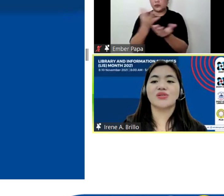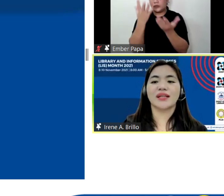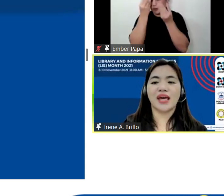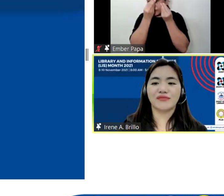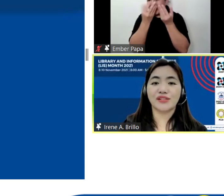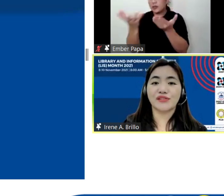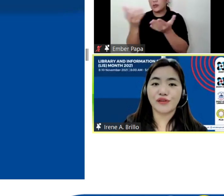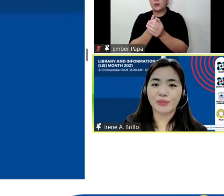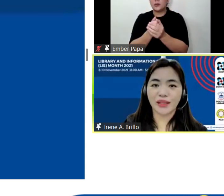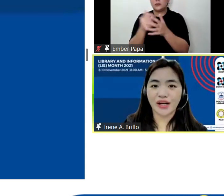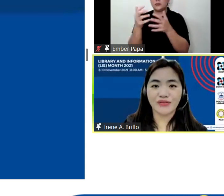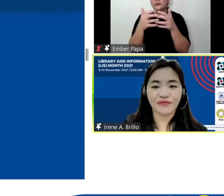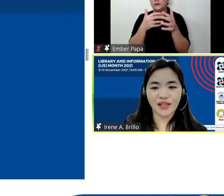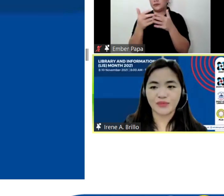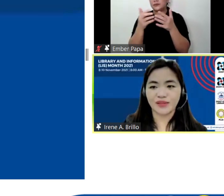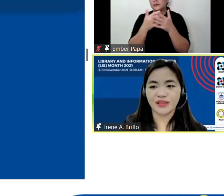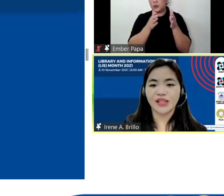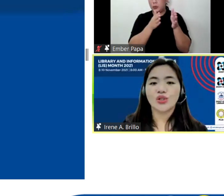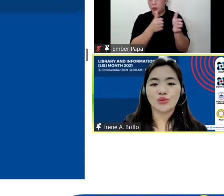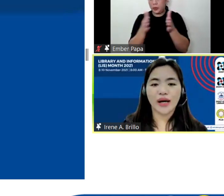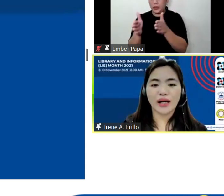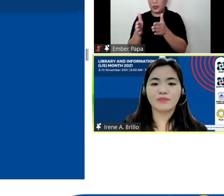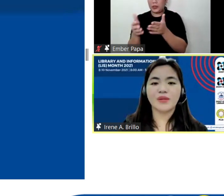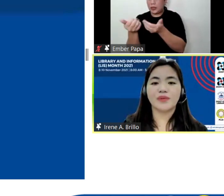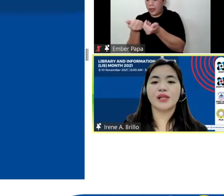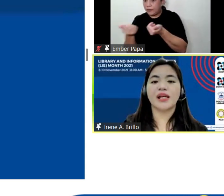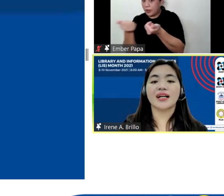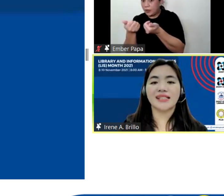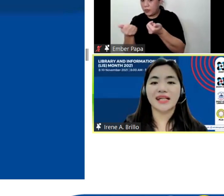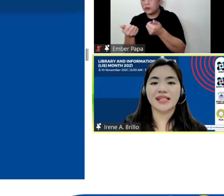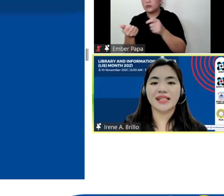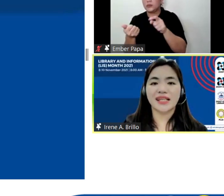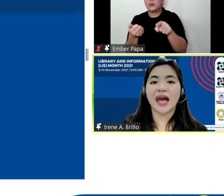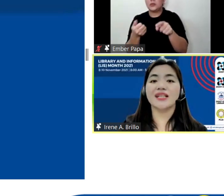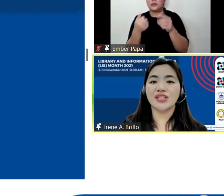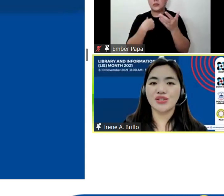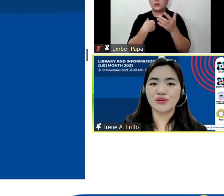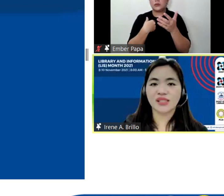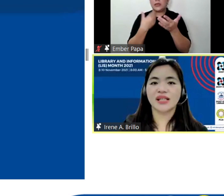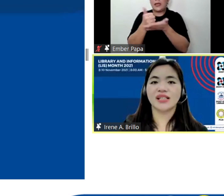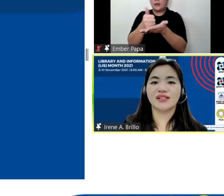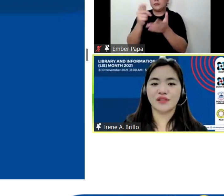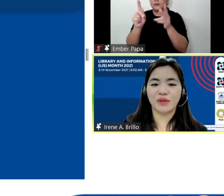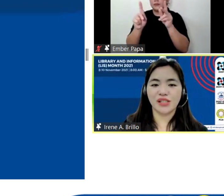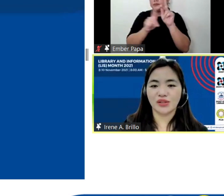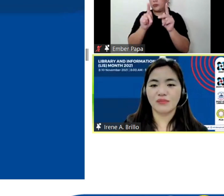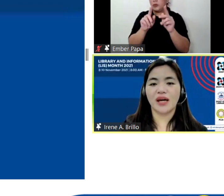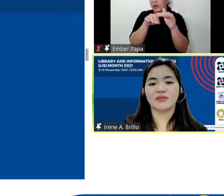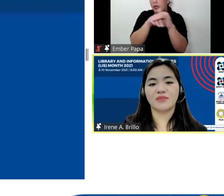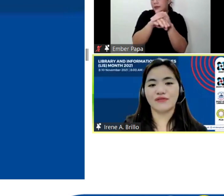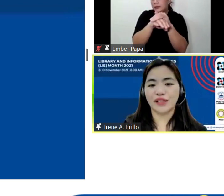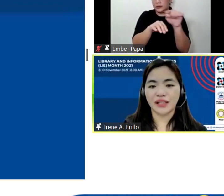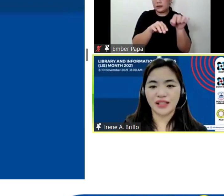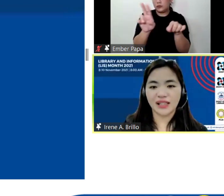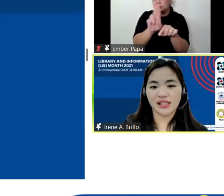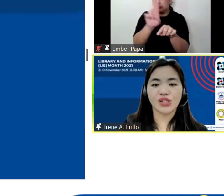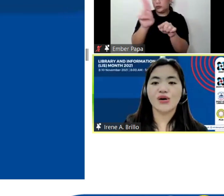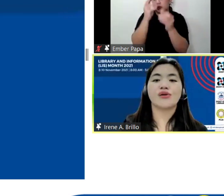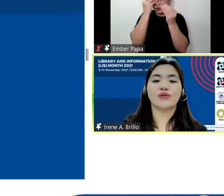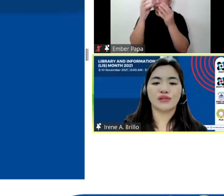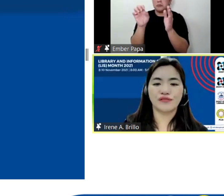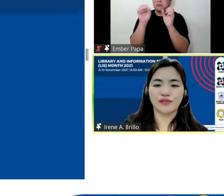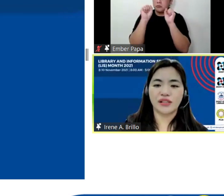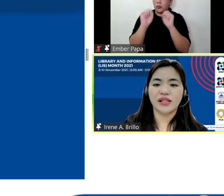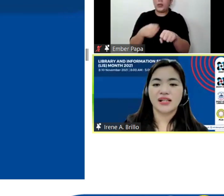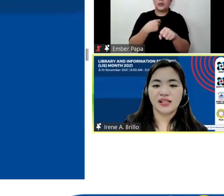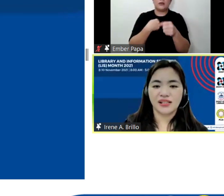in whatever format available to help people access and use information, may it be for knowledge